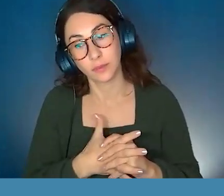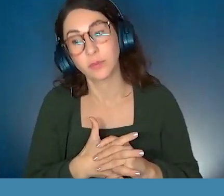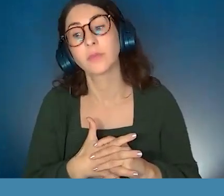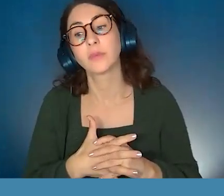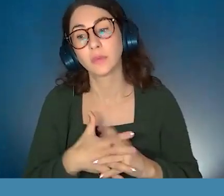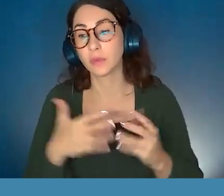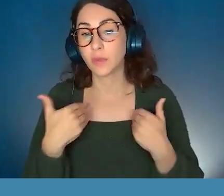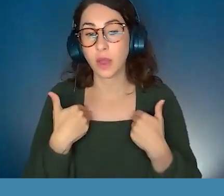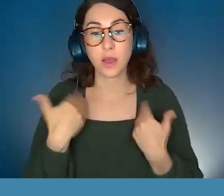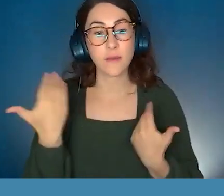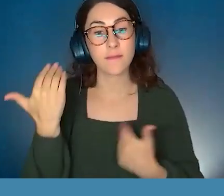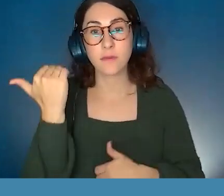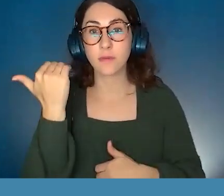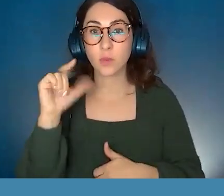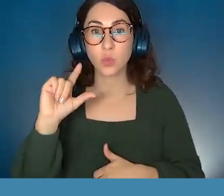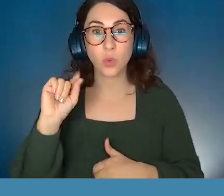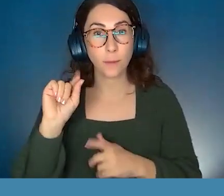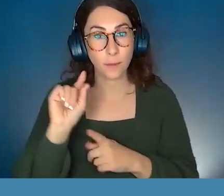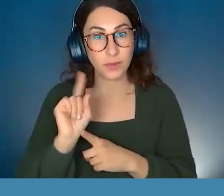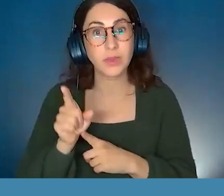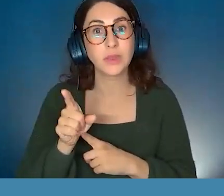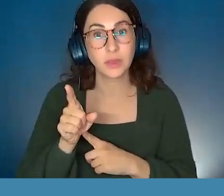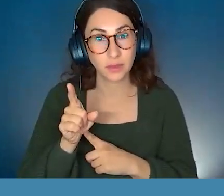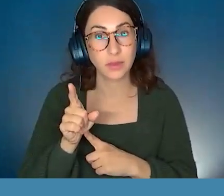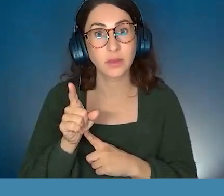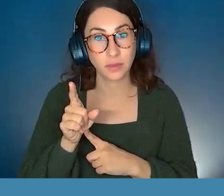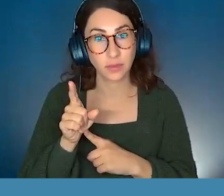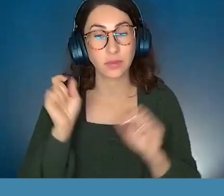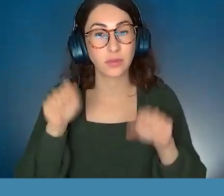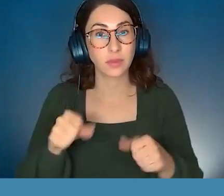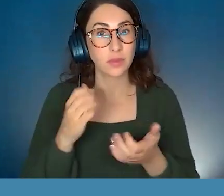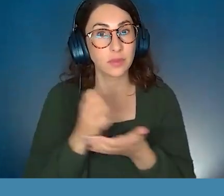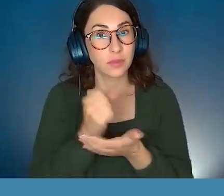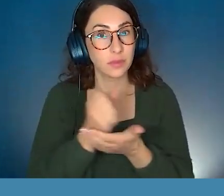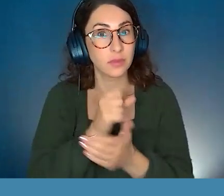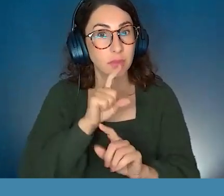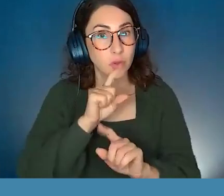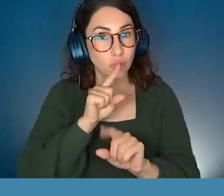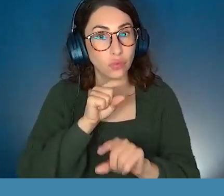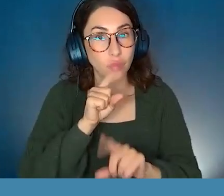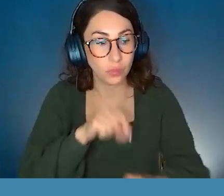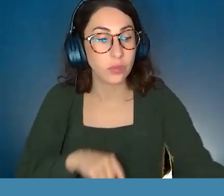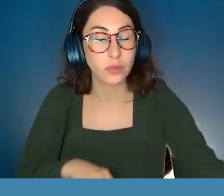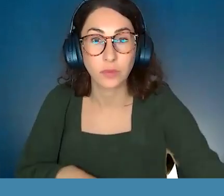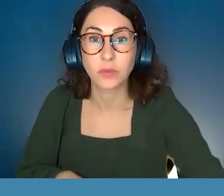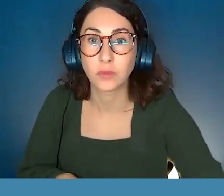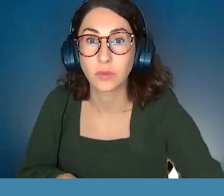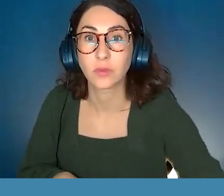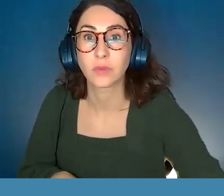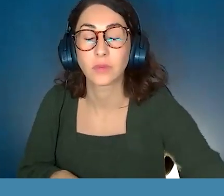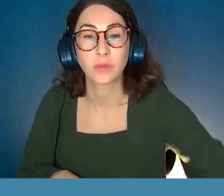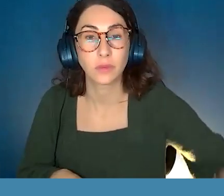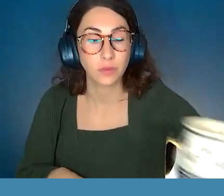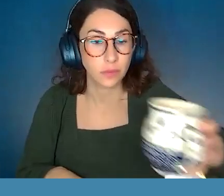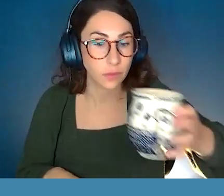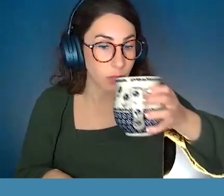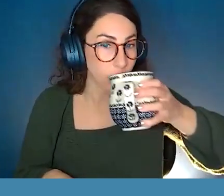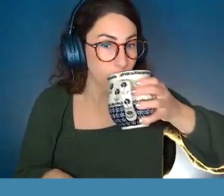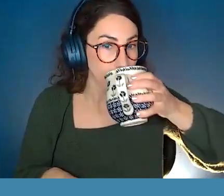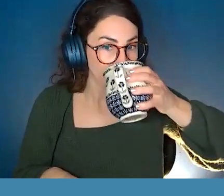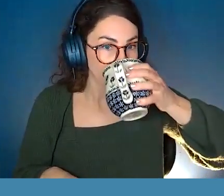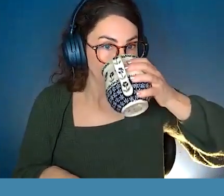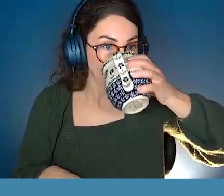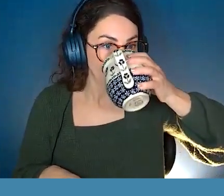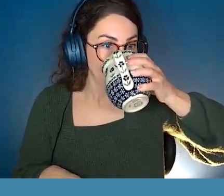good 15-20 minutes to answer some questions for you. So as a reminder, if you have